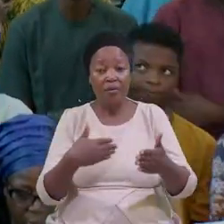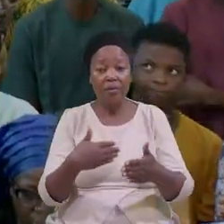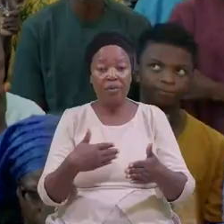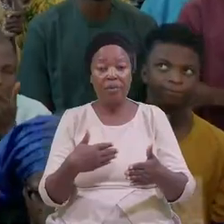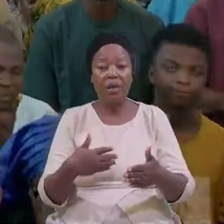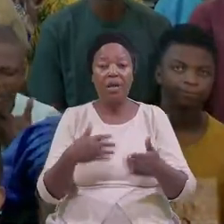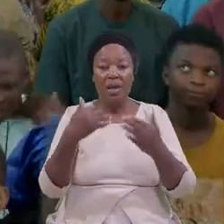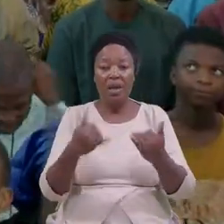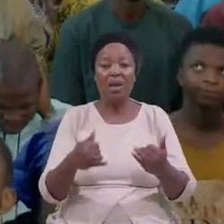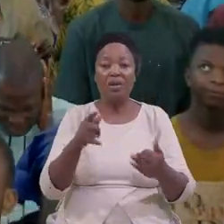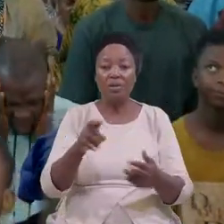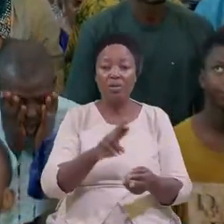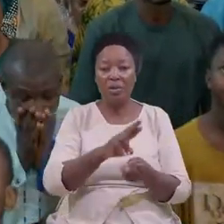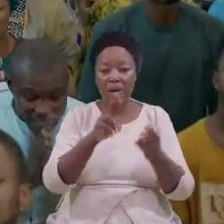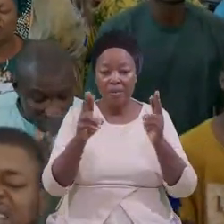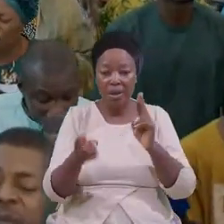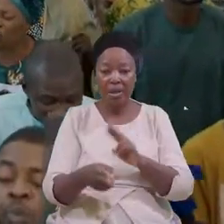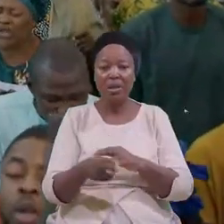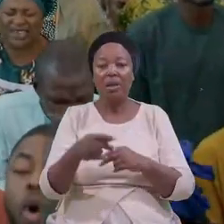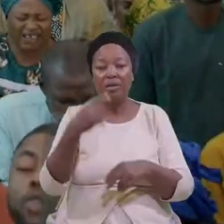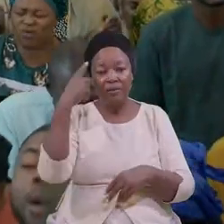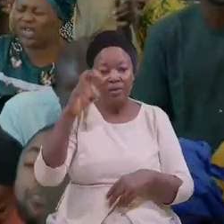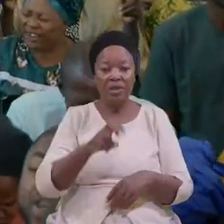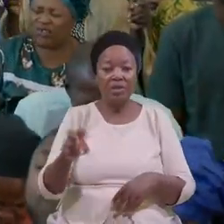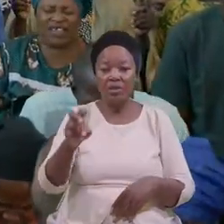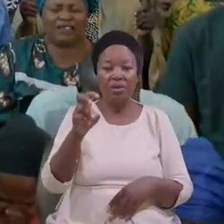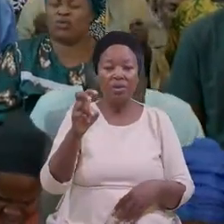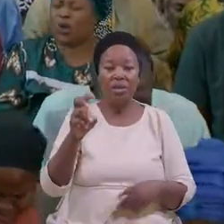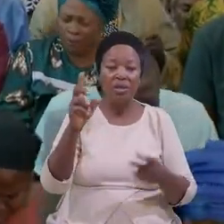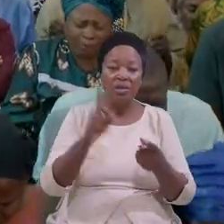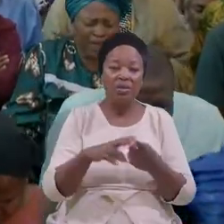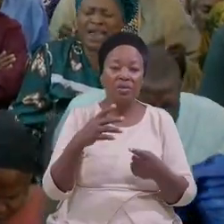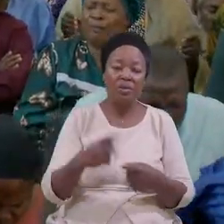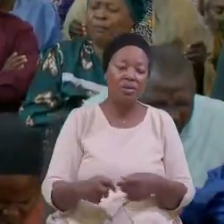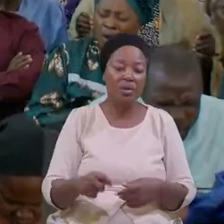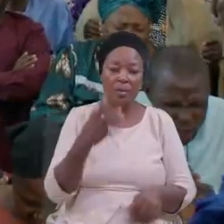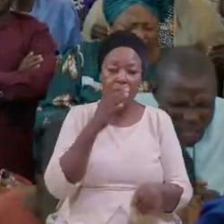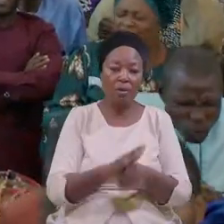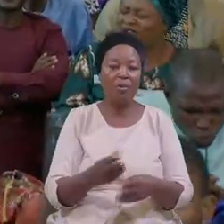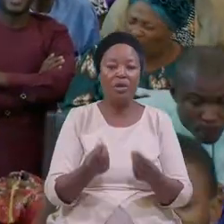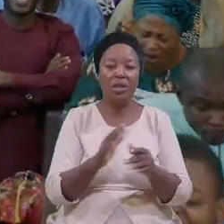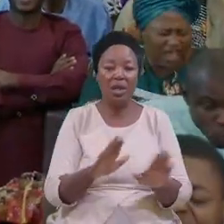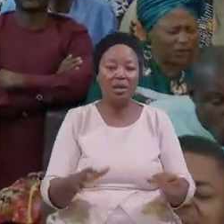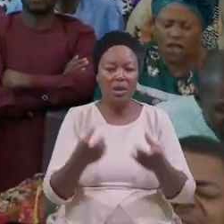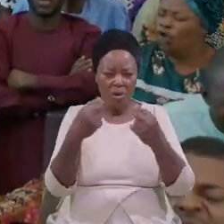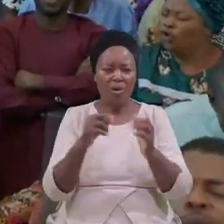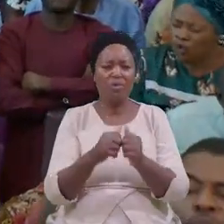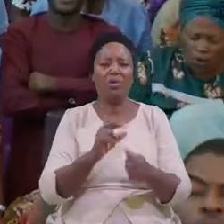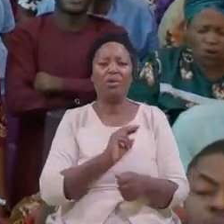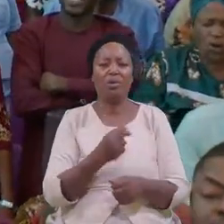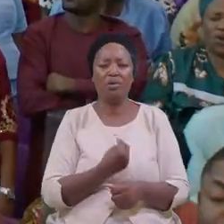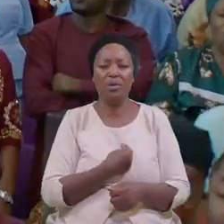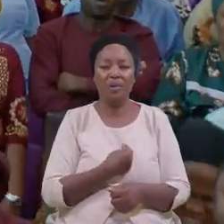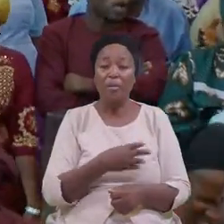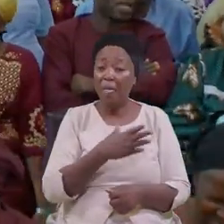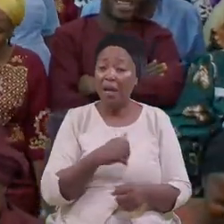repent for the journey to the promised land. Come along with us. And